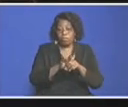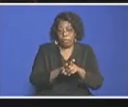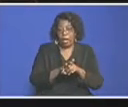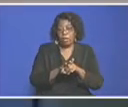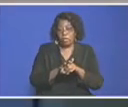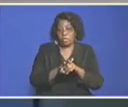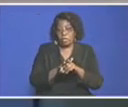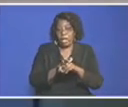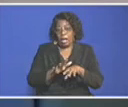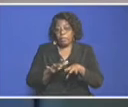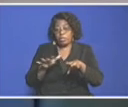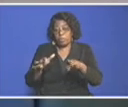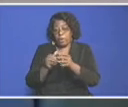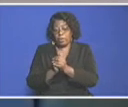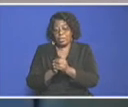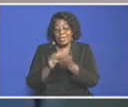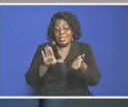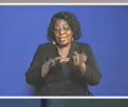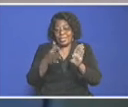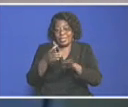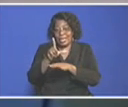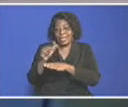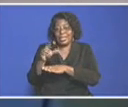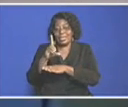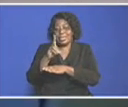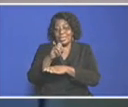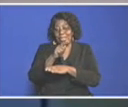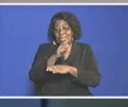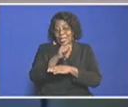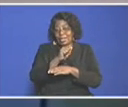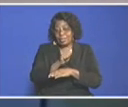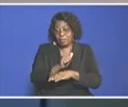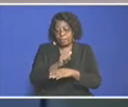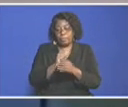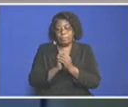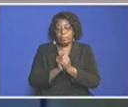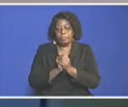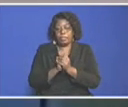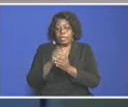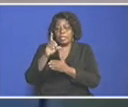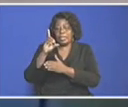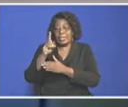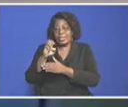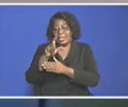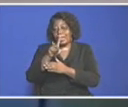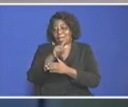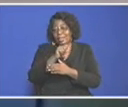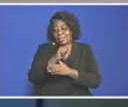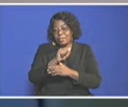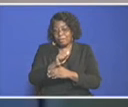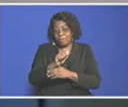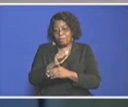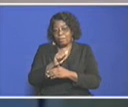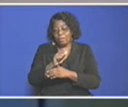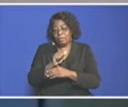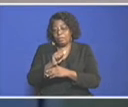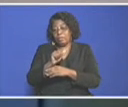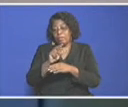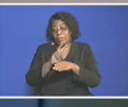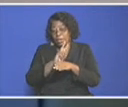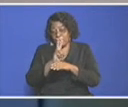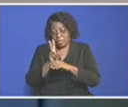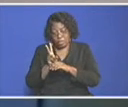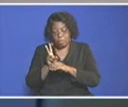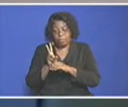particular, the deadly Delta variant among them. The Delta variant, which is becoming predominant in the